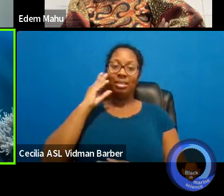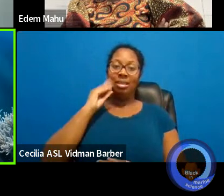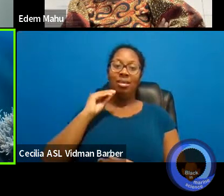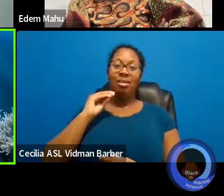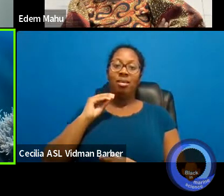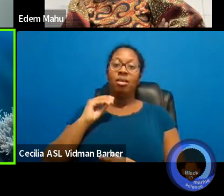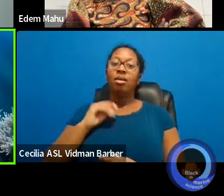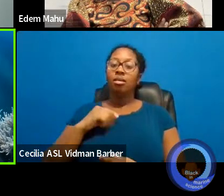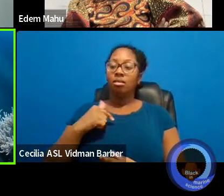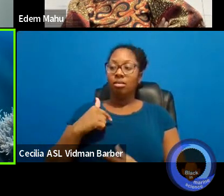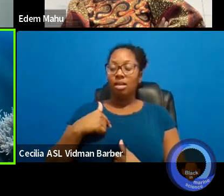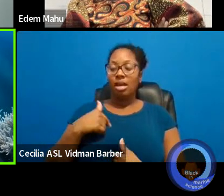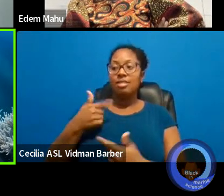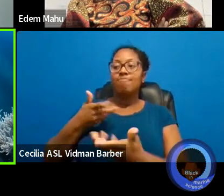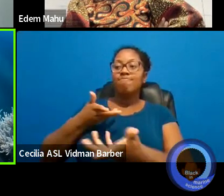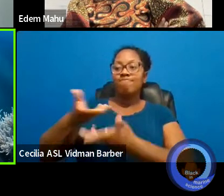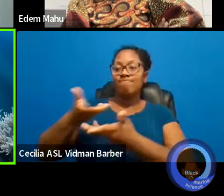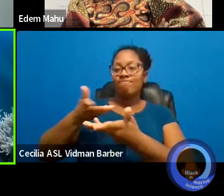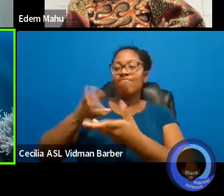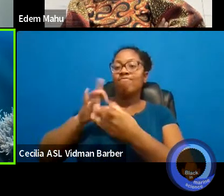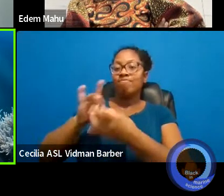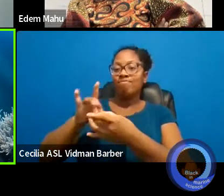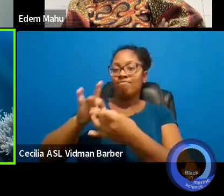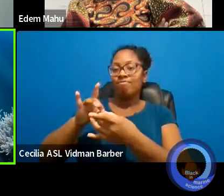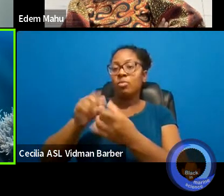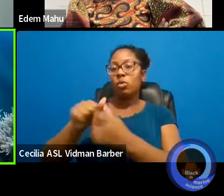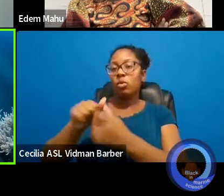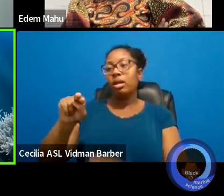I connect very well with what Nigerians go through, with what Ghanaians go through.